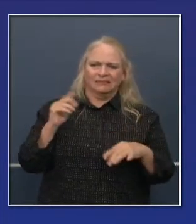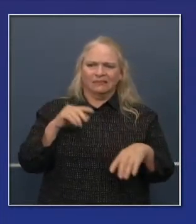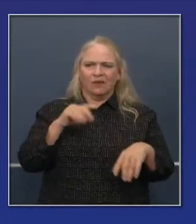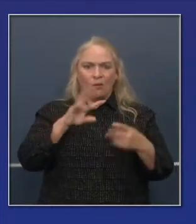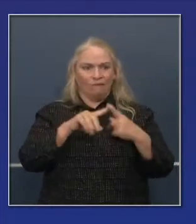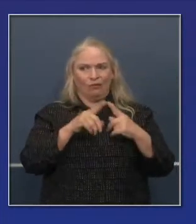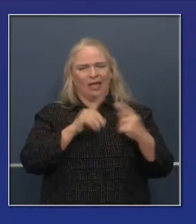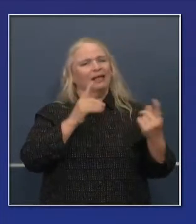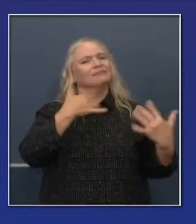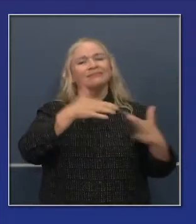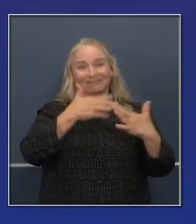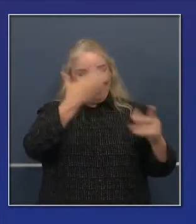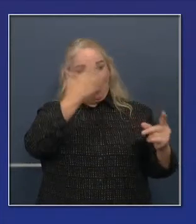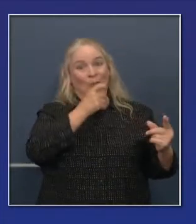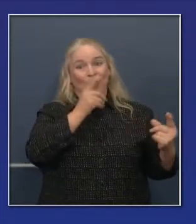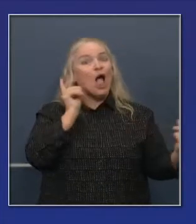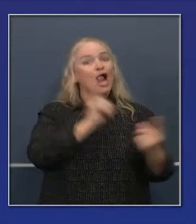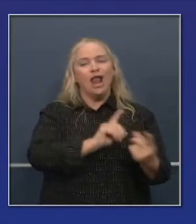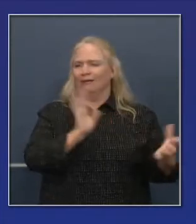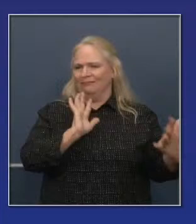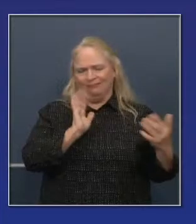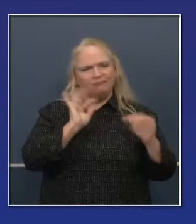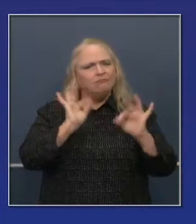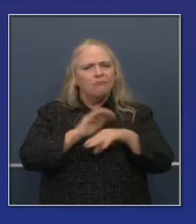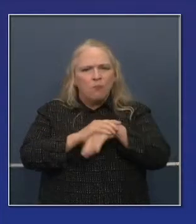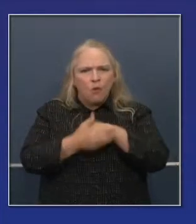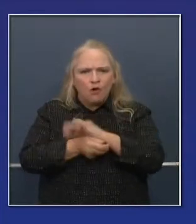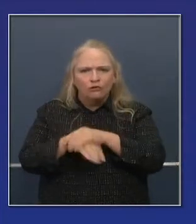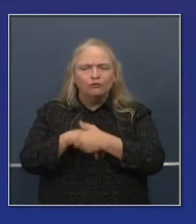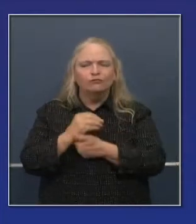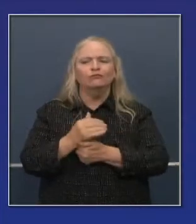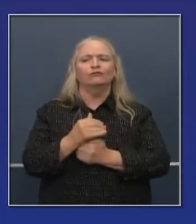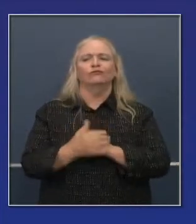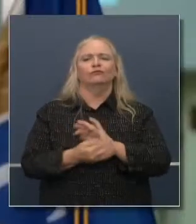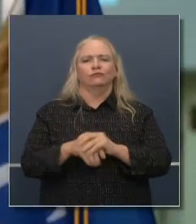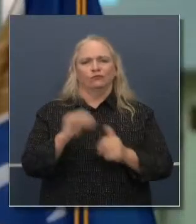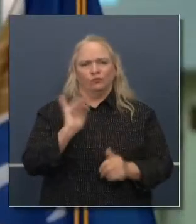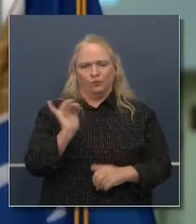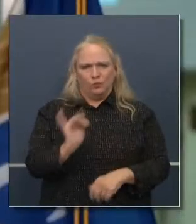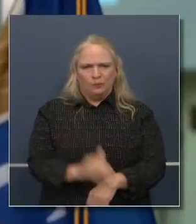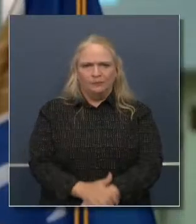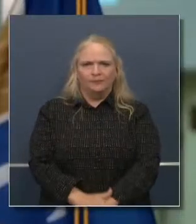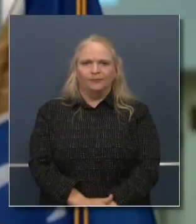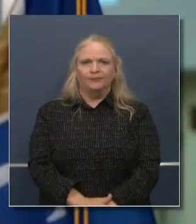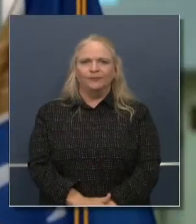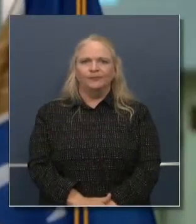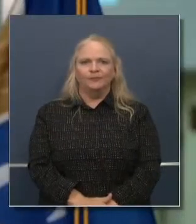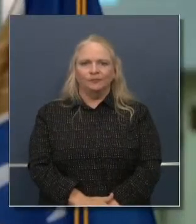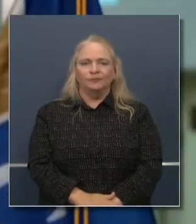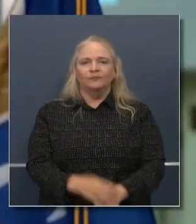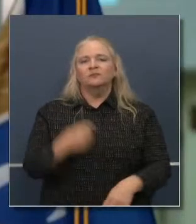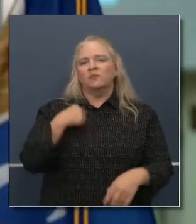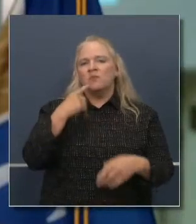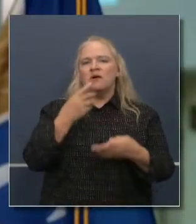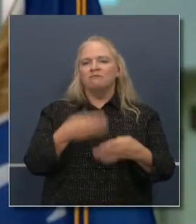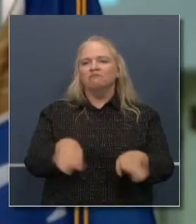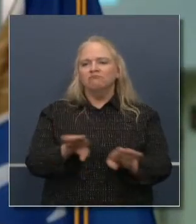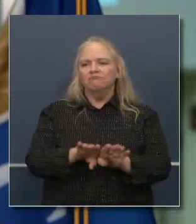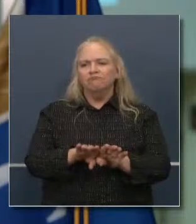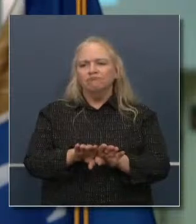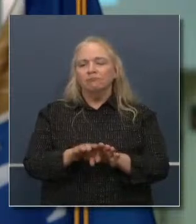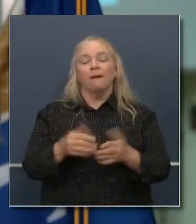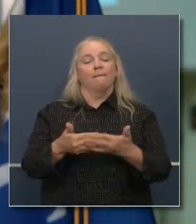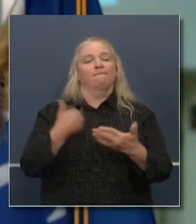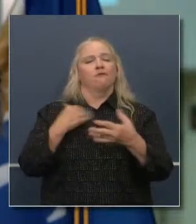appropriate hygiene, washing of your hands, and the like. Let me just close by soberly saying that we lost